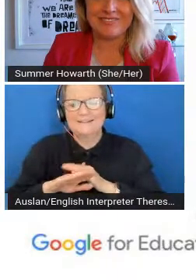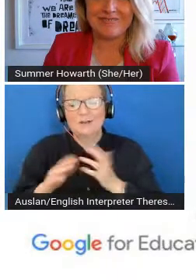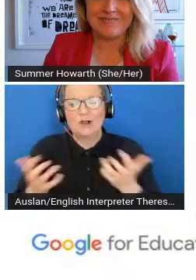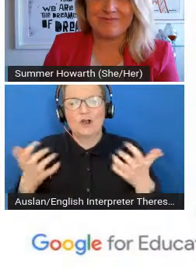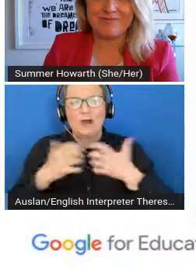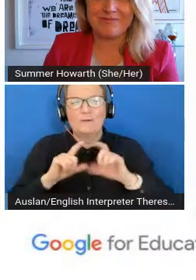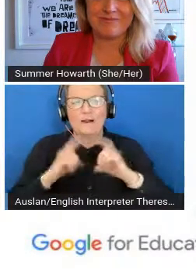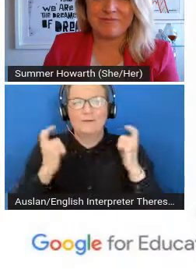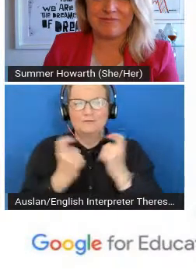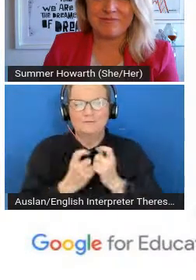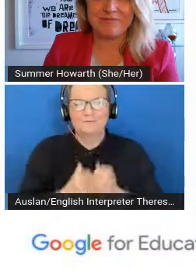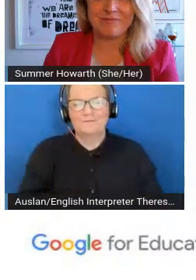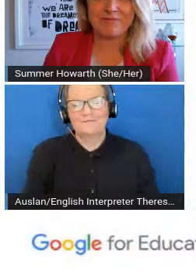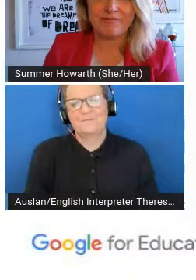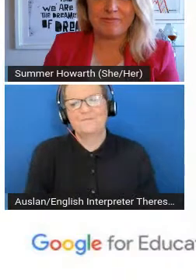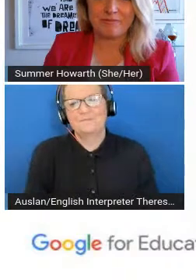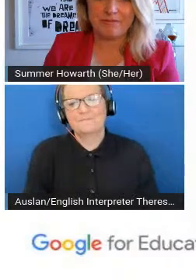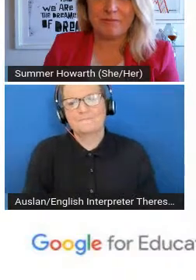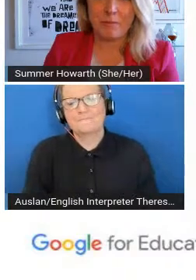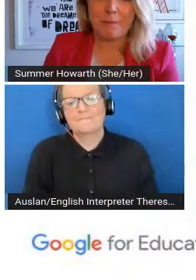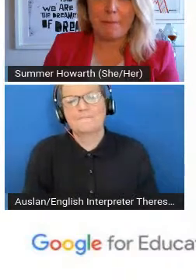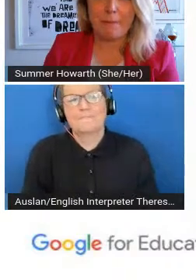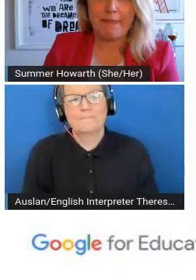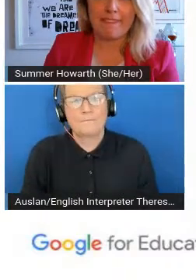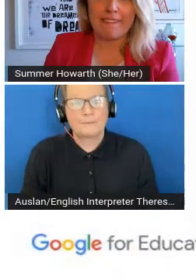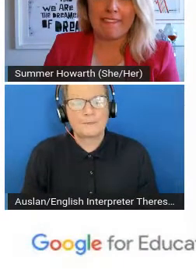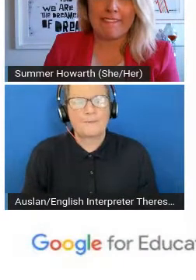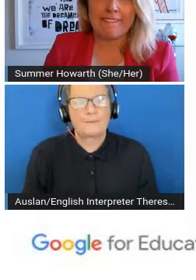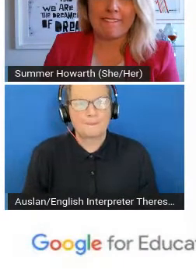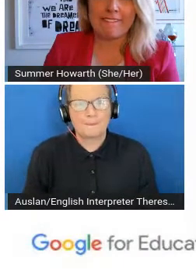In terms of learning outcomes, we're going to go really.